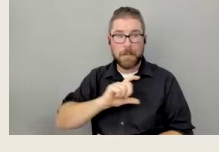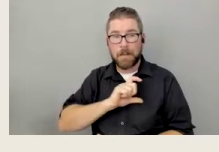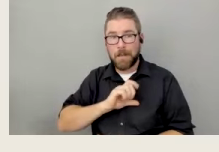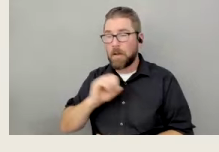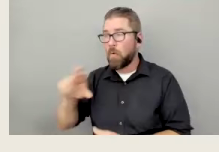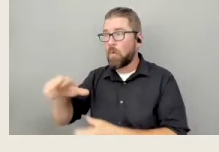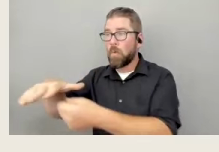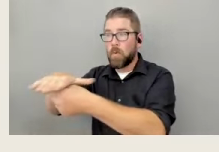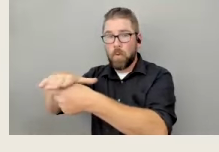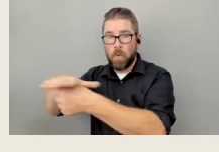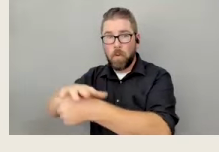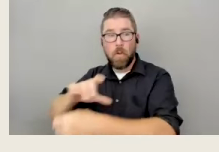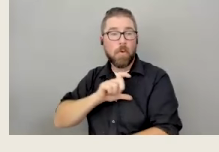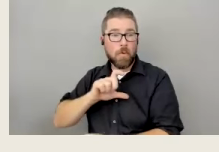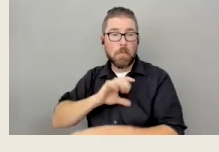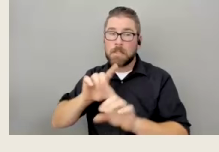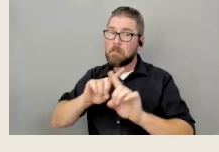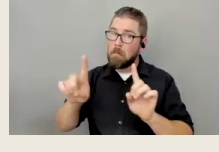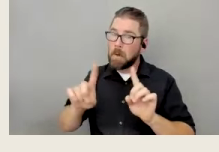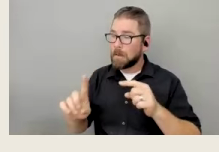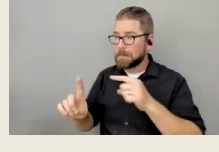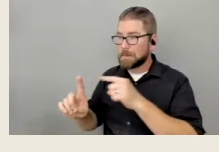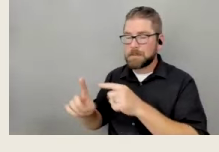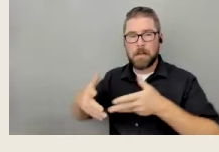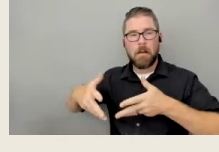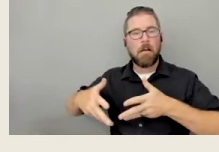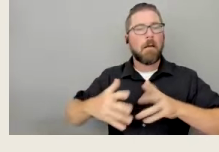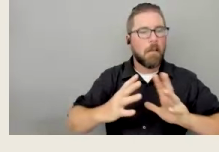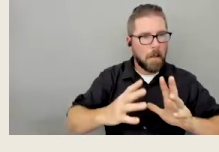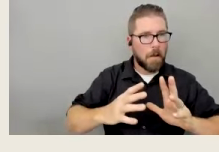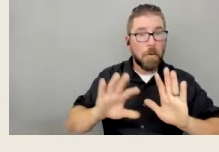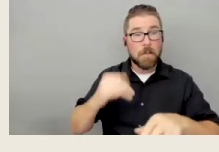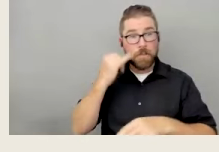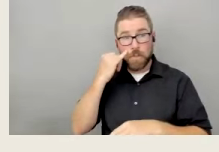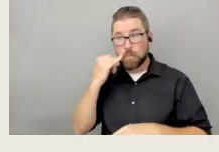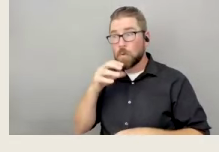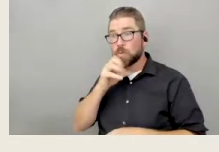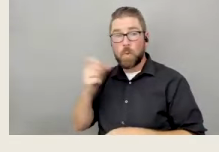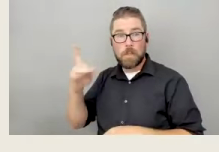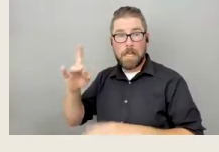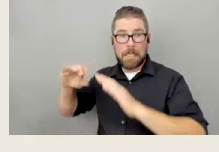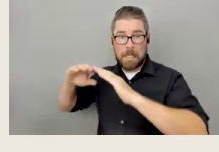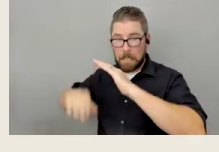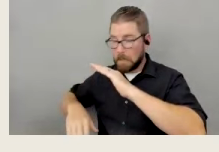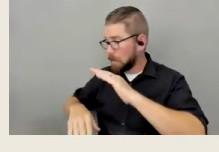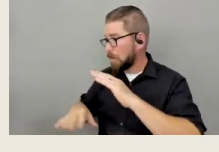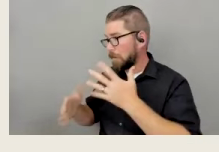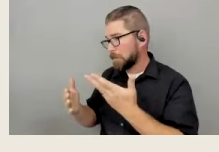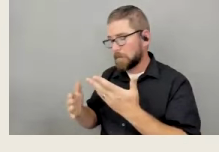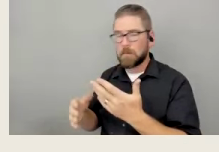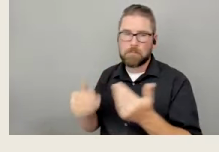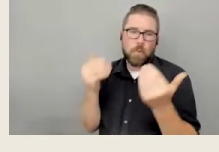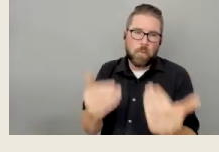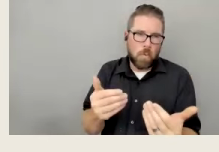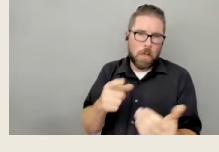need the consent from the complainant, unless the complainant is a minor, right? Because you're a mandatory reporter if